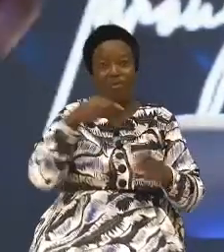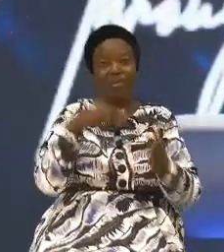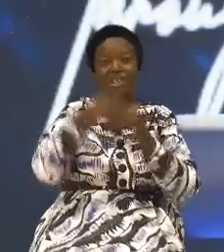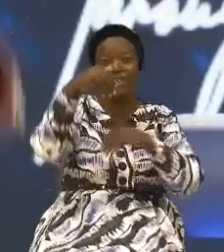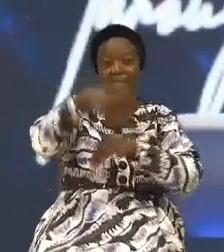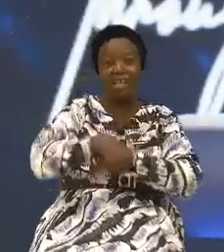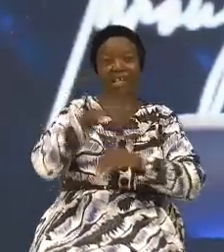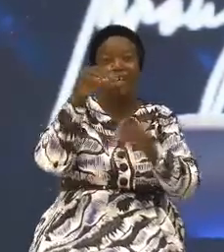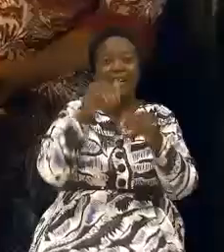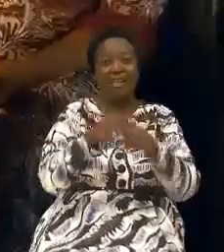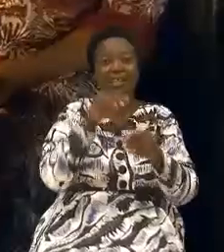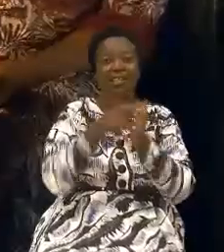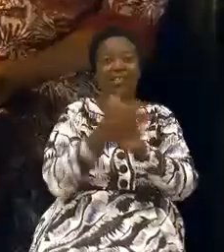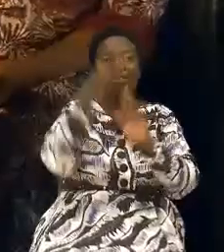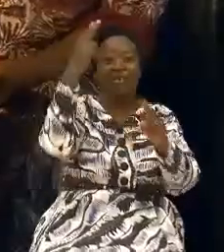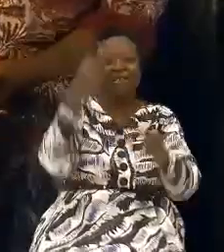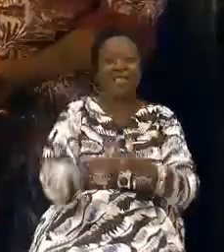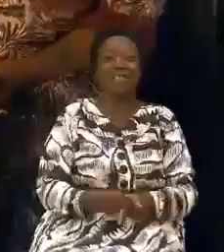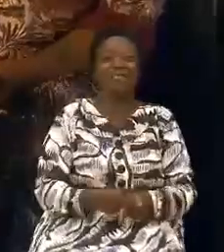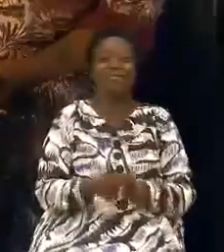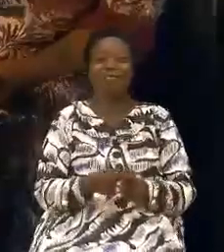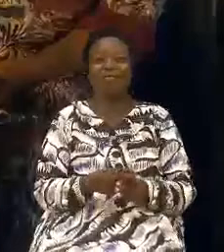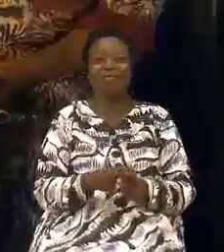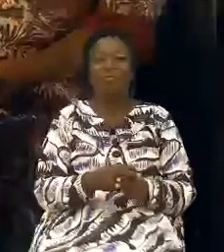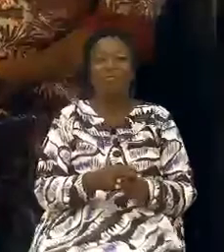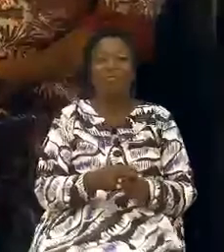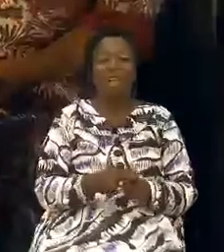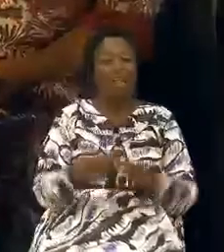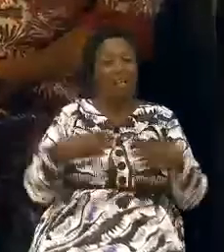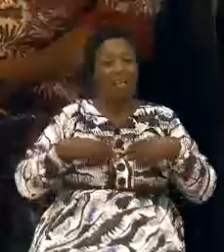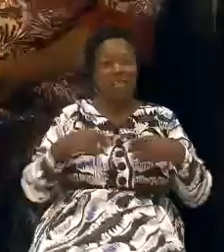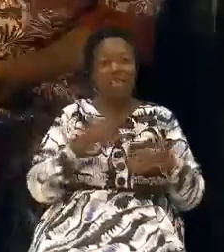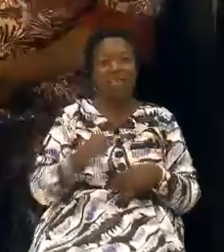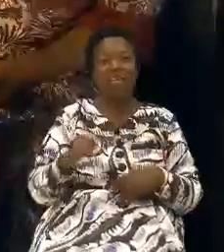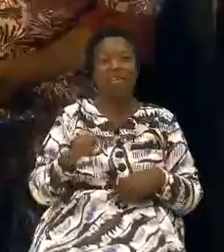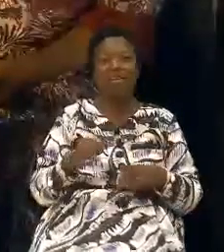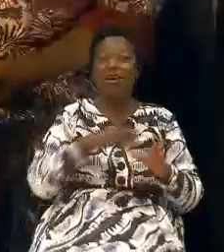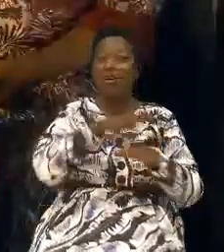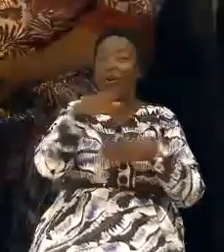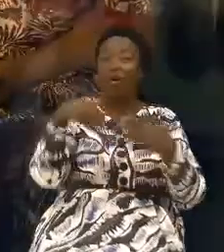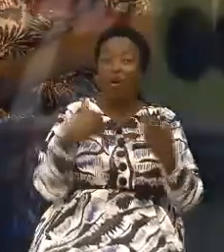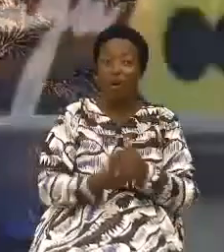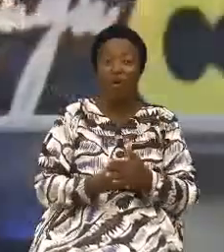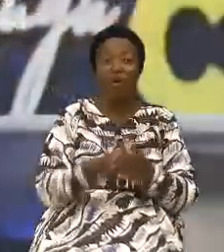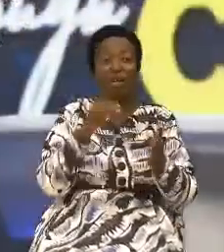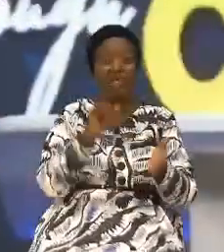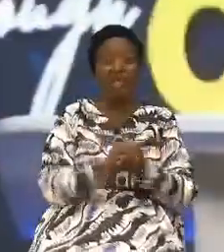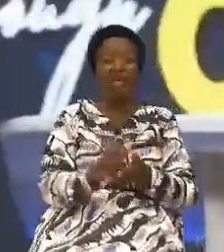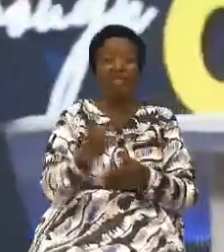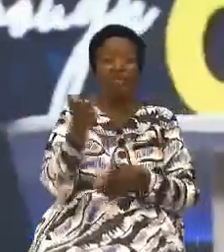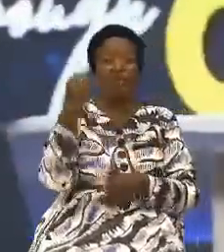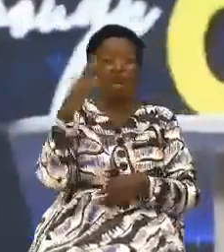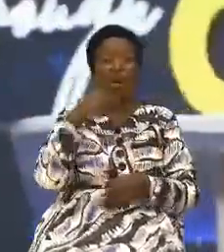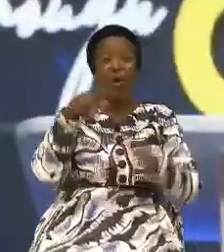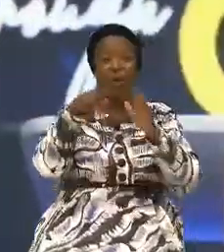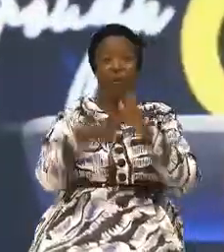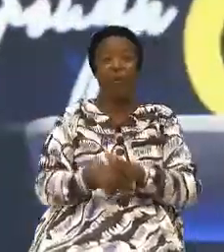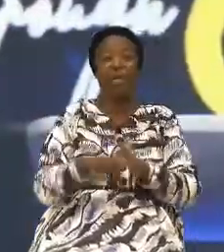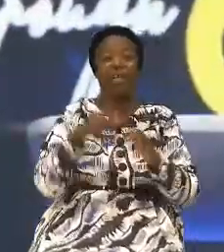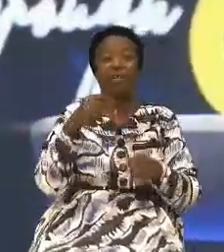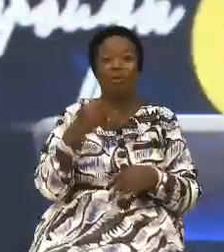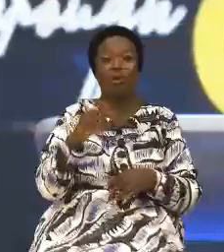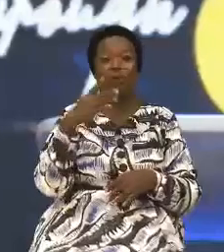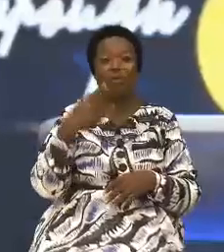in Jesus' name. Healing all that were oppressed of